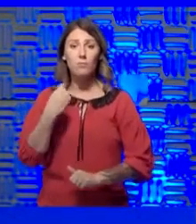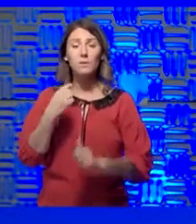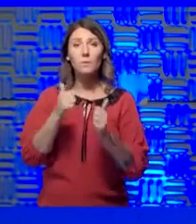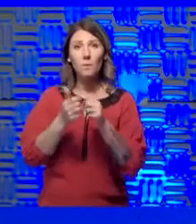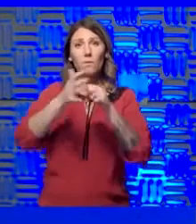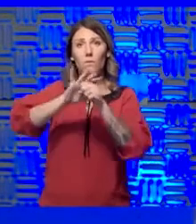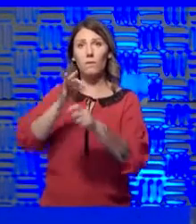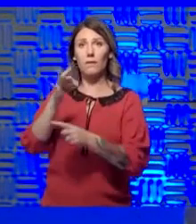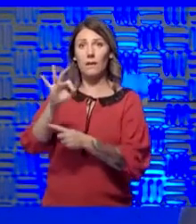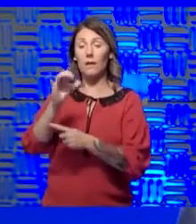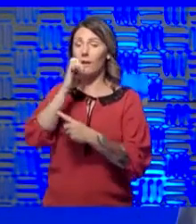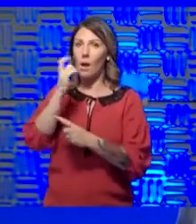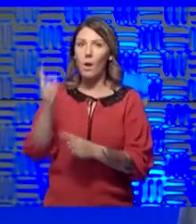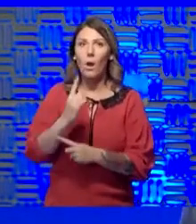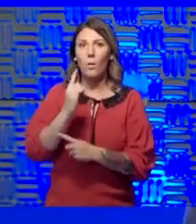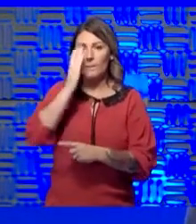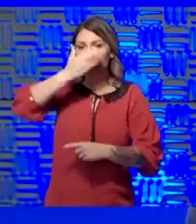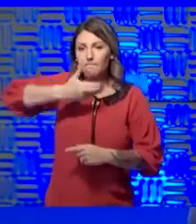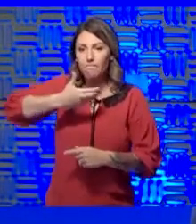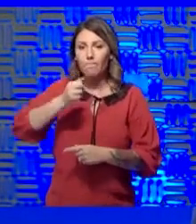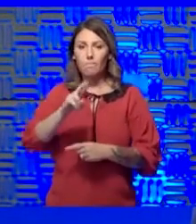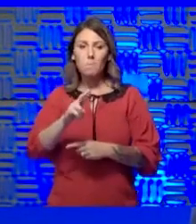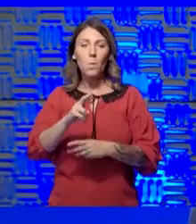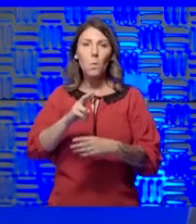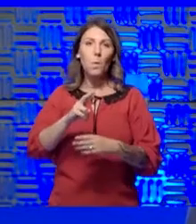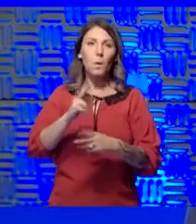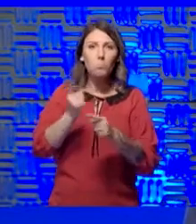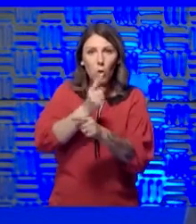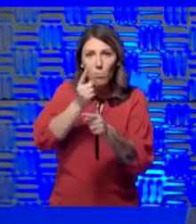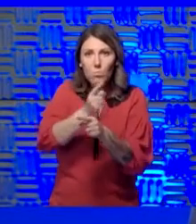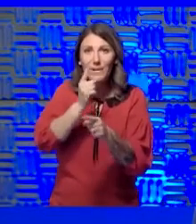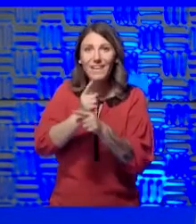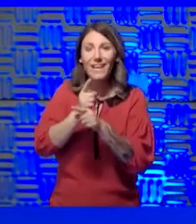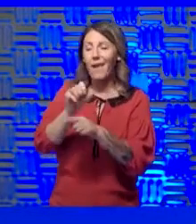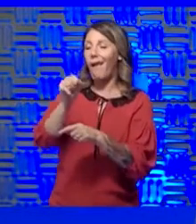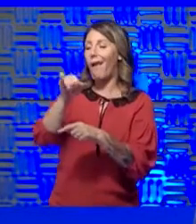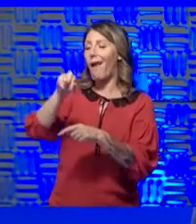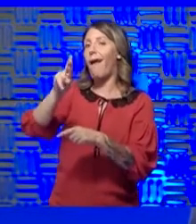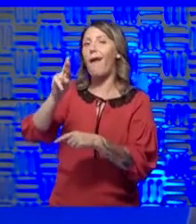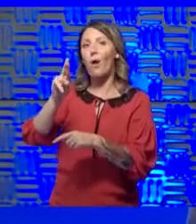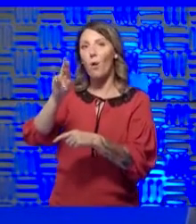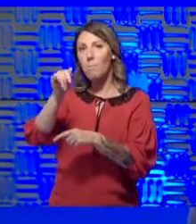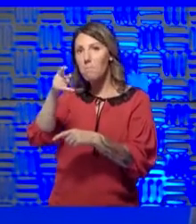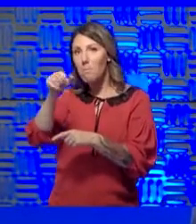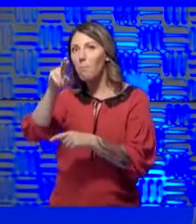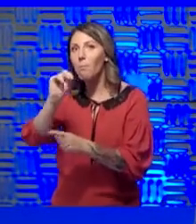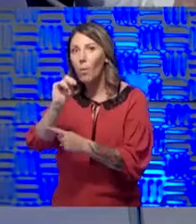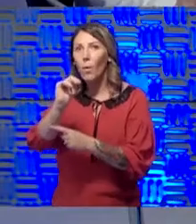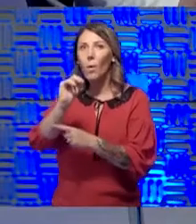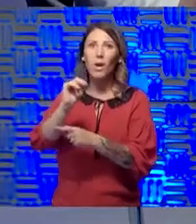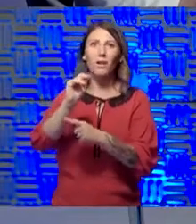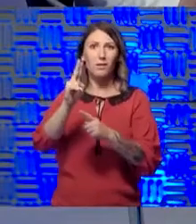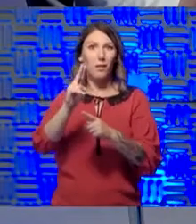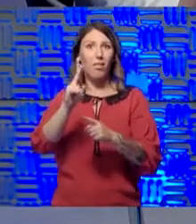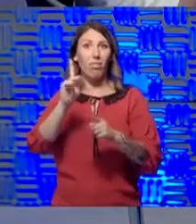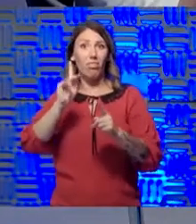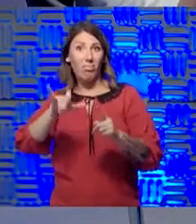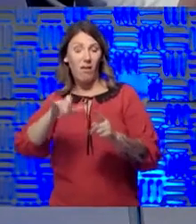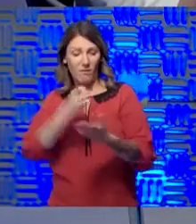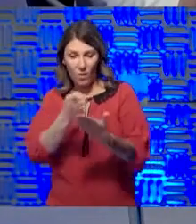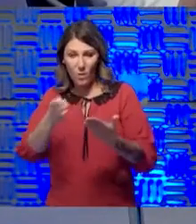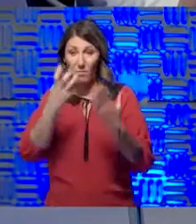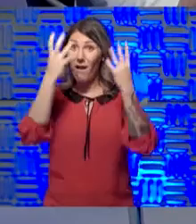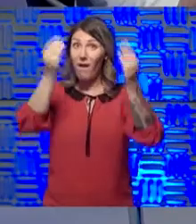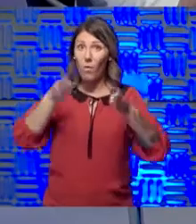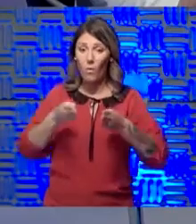always wearing the mask or the proper airborne precautions just out in the hallway, haven't come down with the disease. Yeah, I think it's